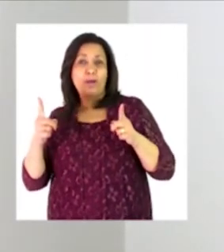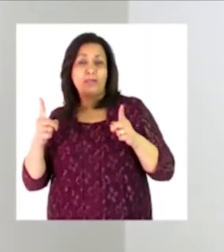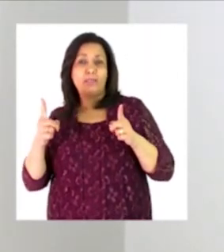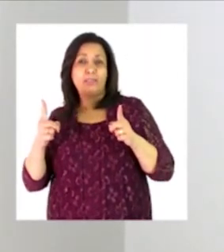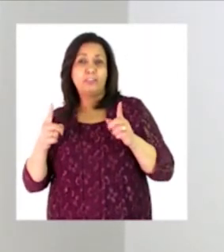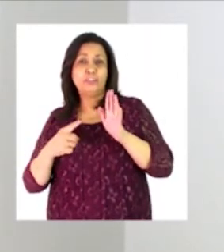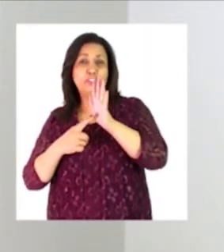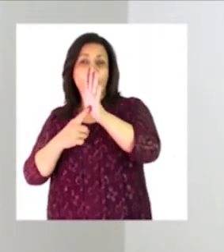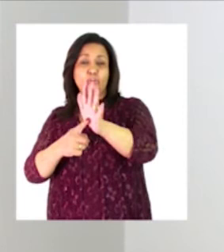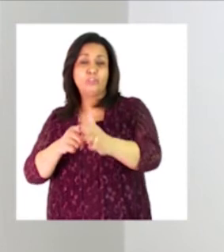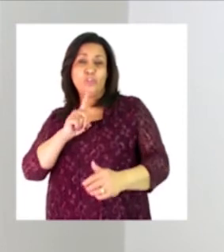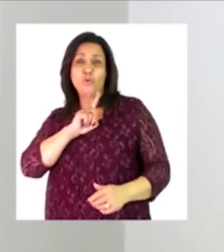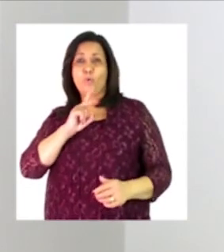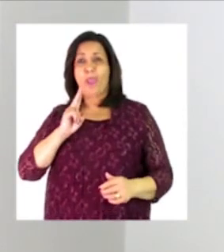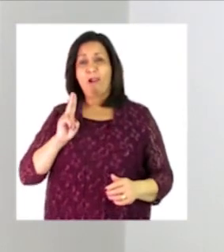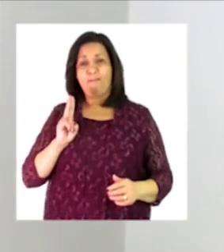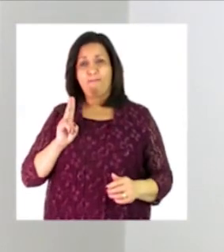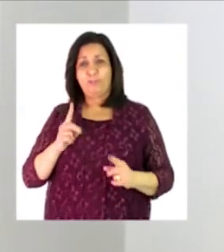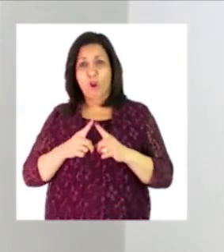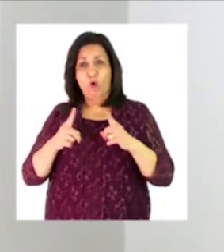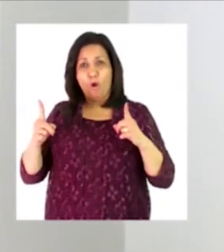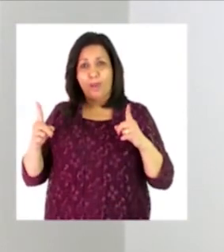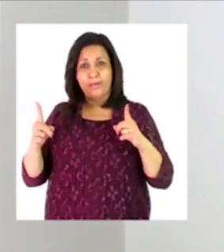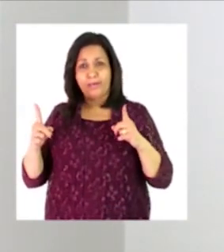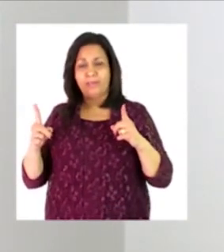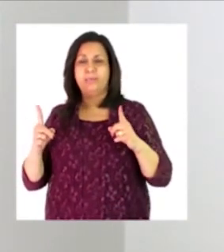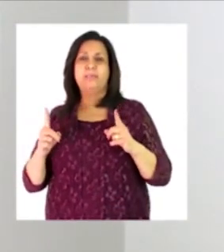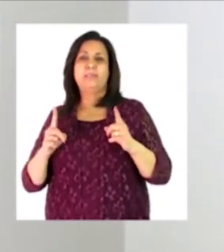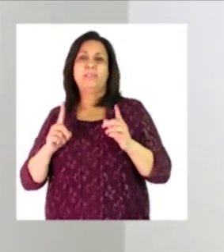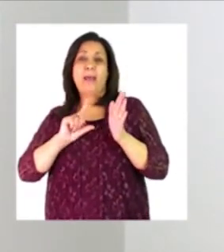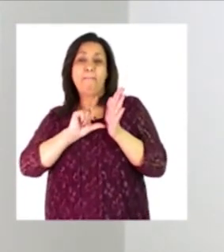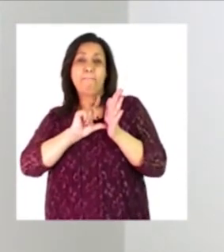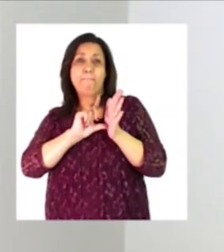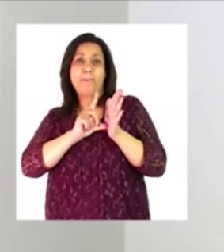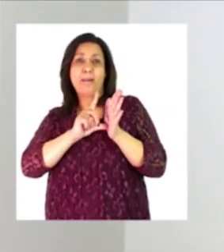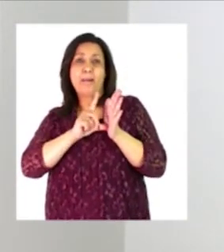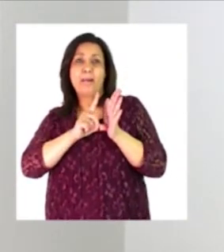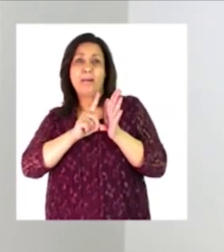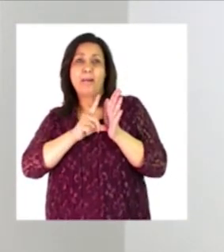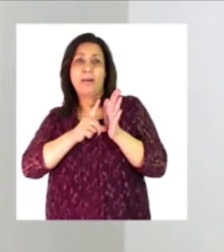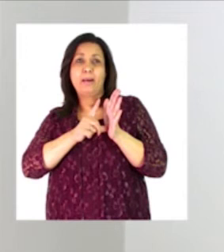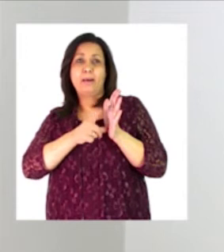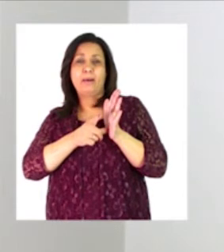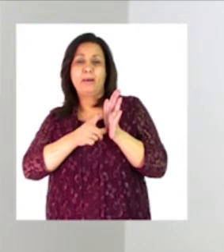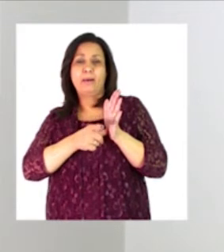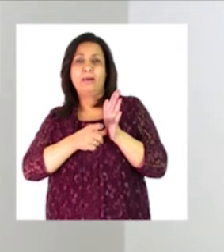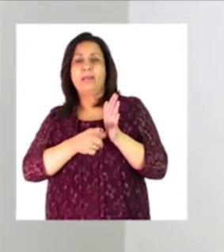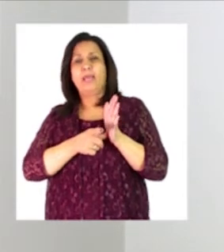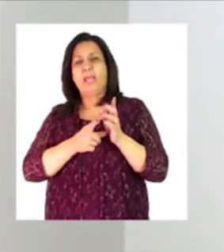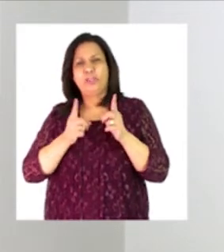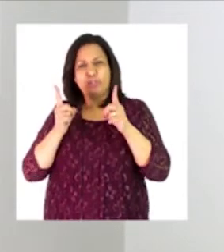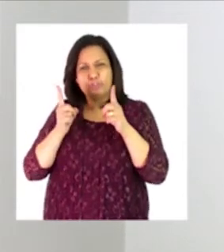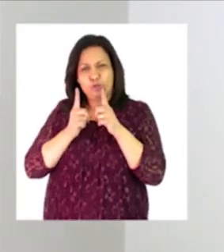at 12, and that is the minute hand, and the short hand, which is the